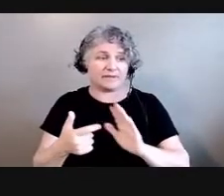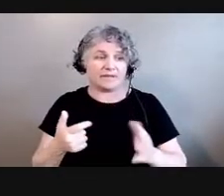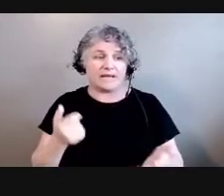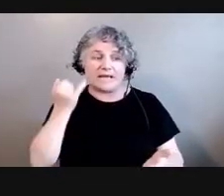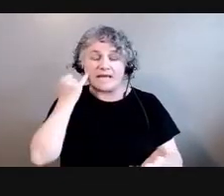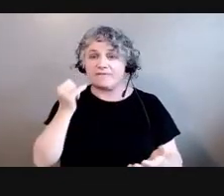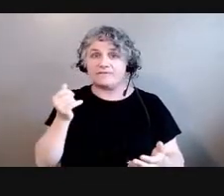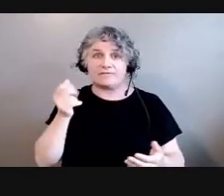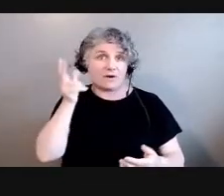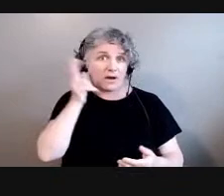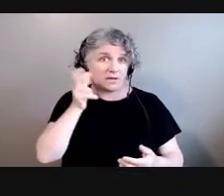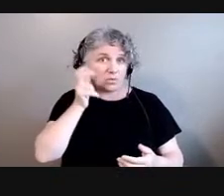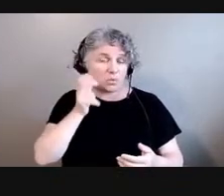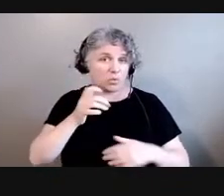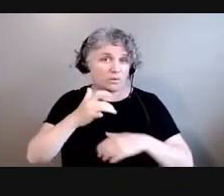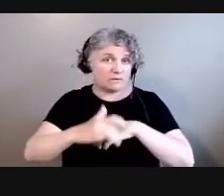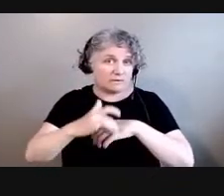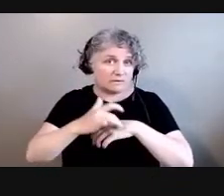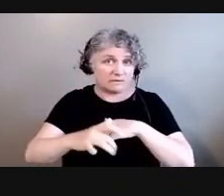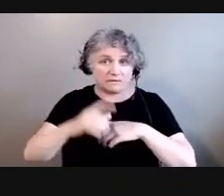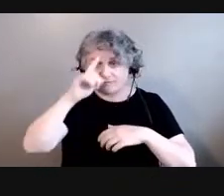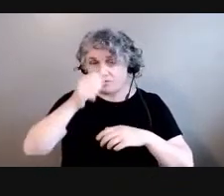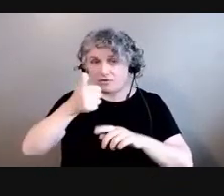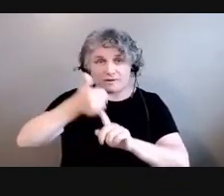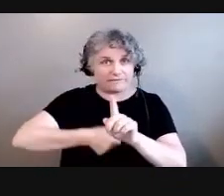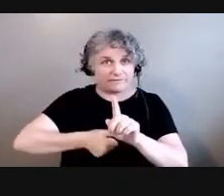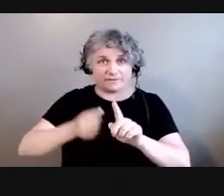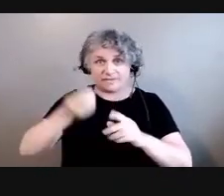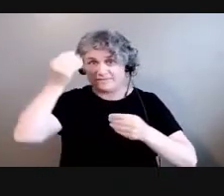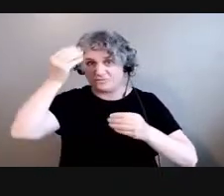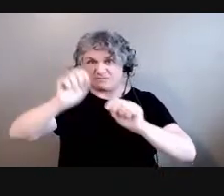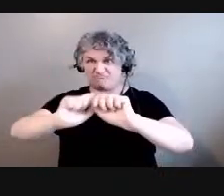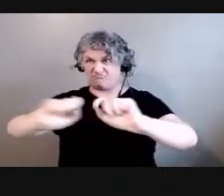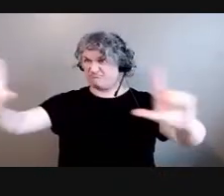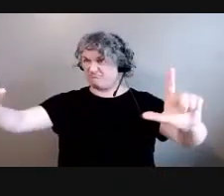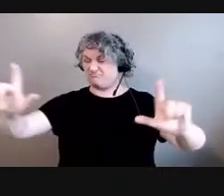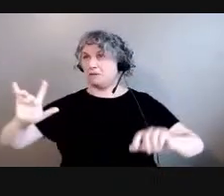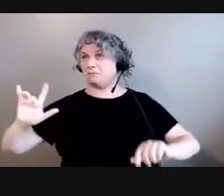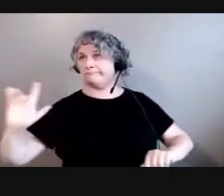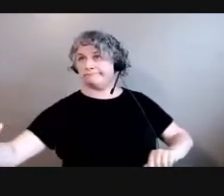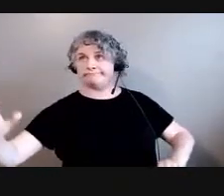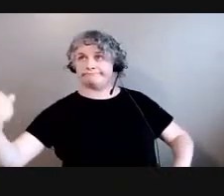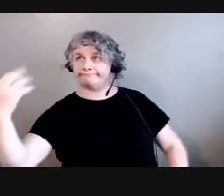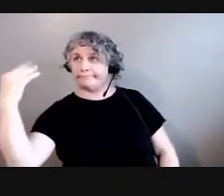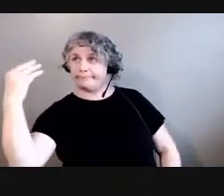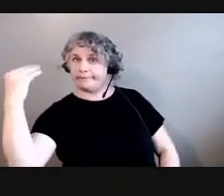audio available for every information board inside the park, and you pressed a button and